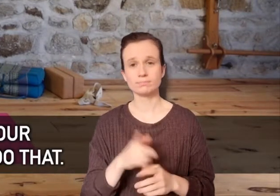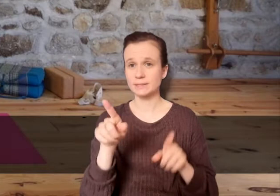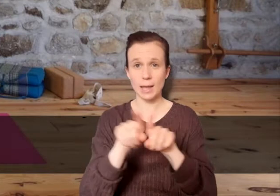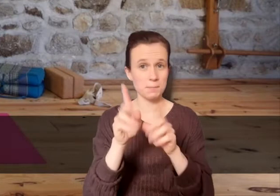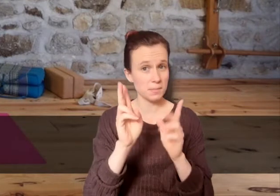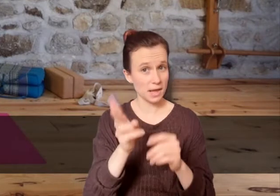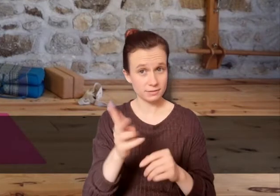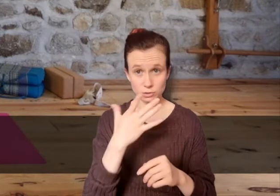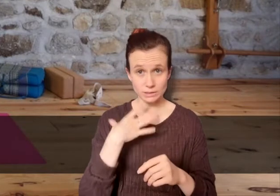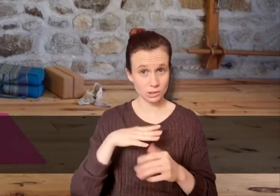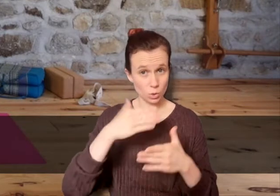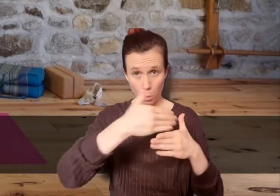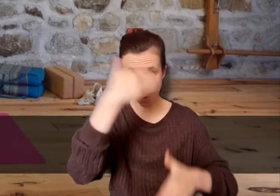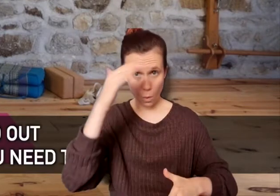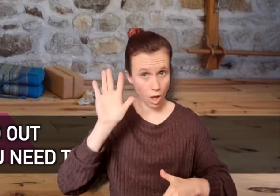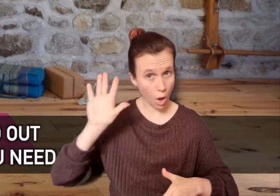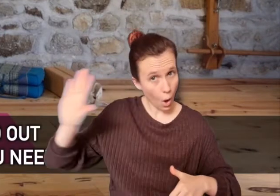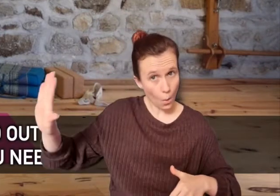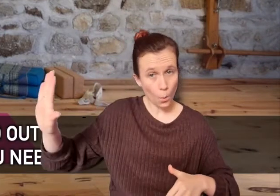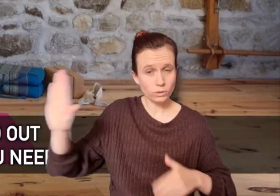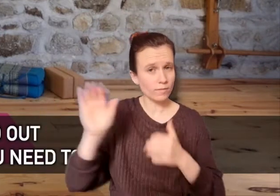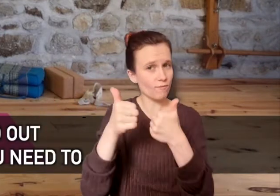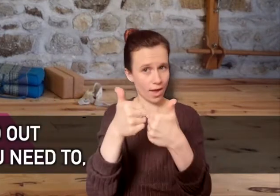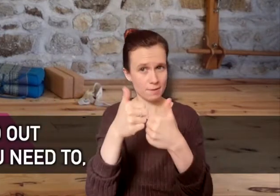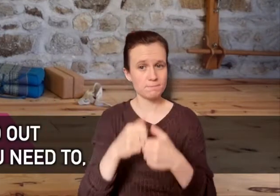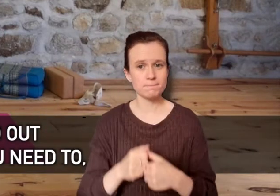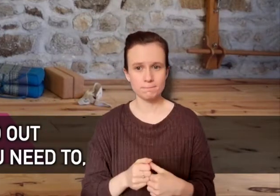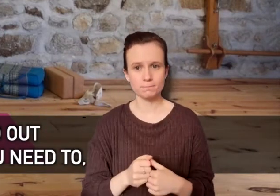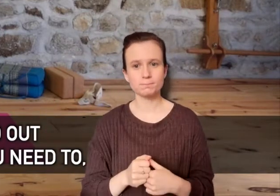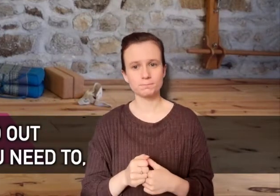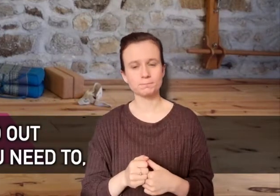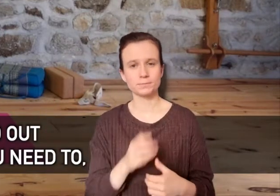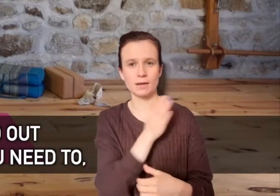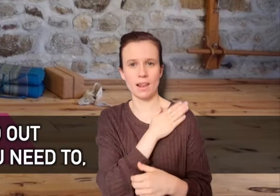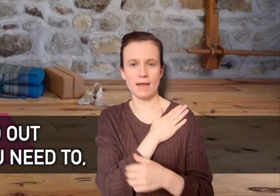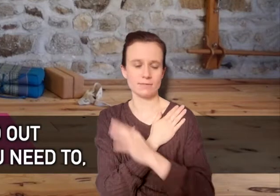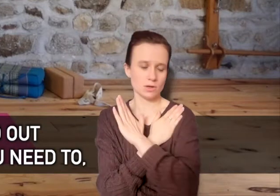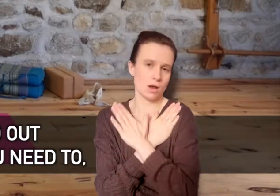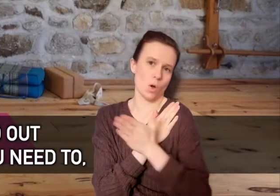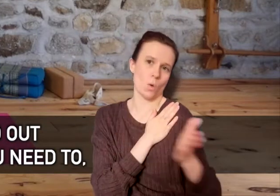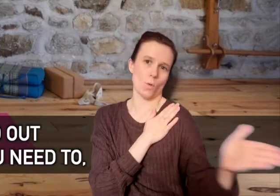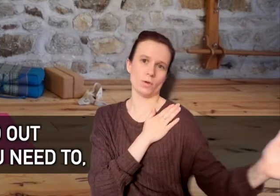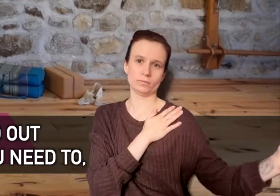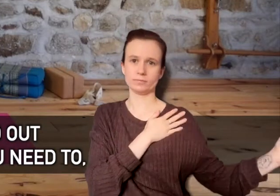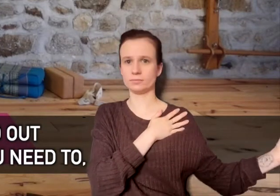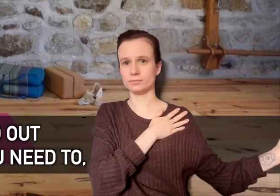you do that. We're going to open the left hand out to the back. You're going to